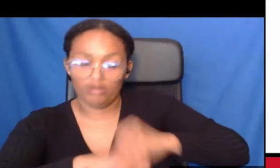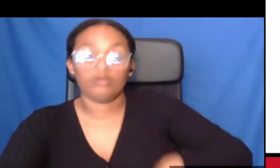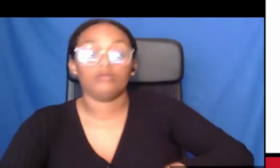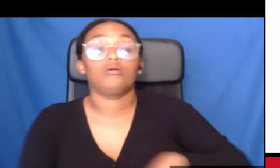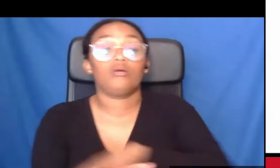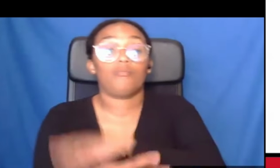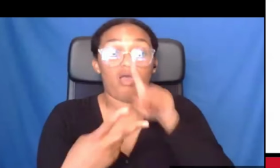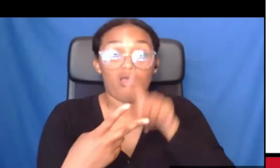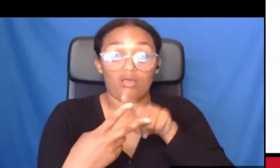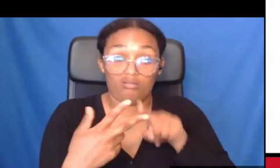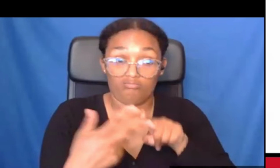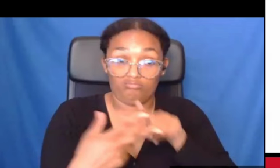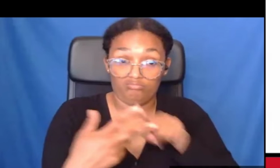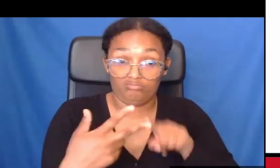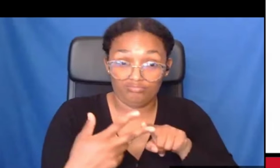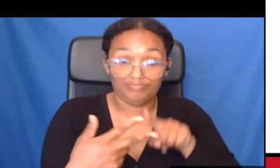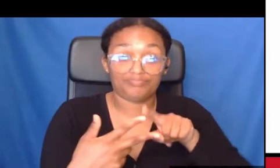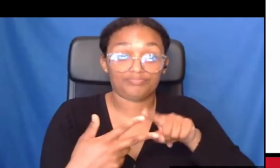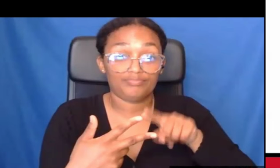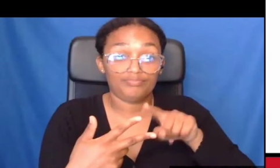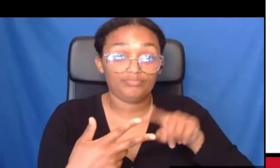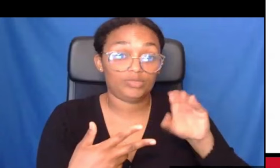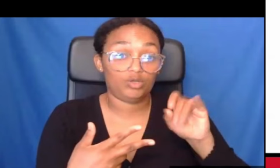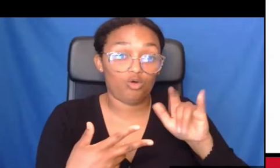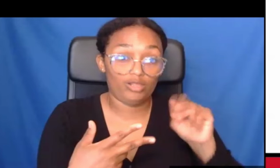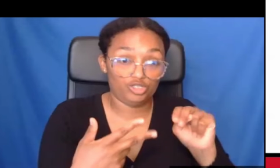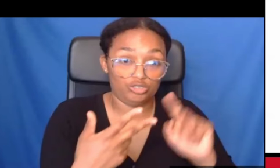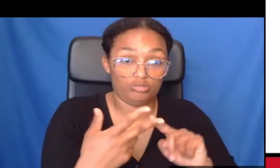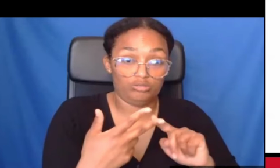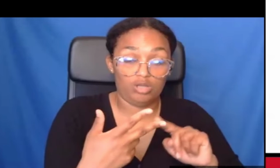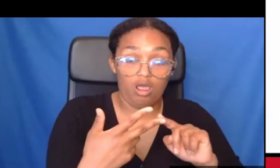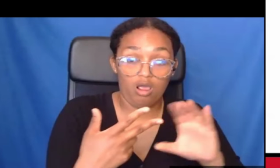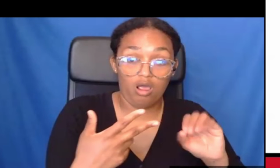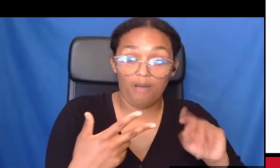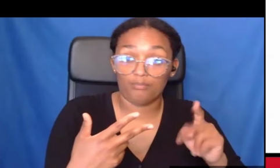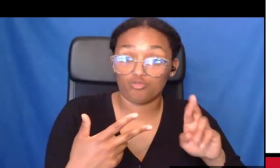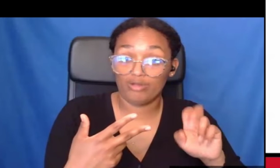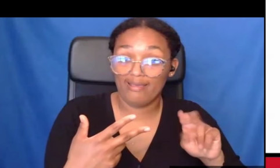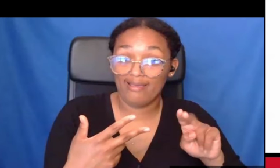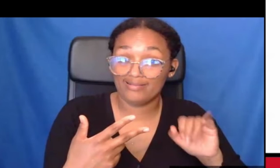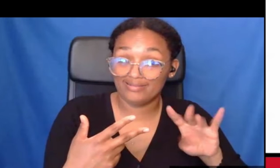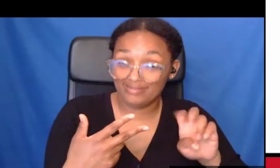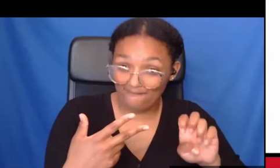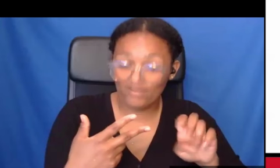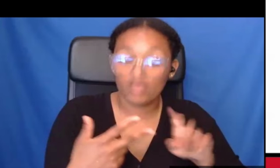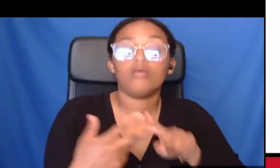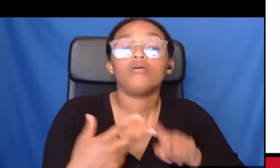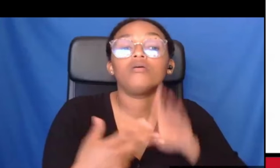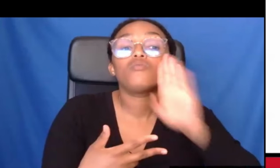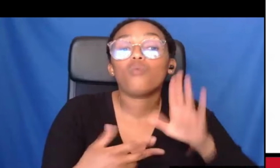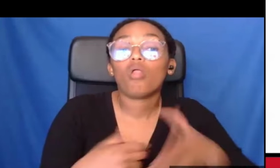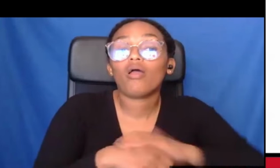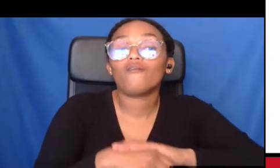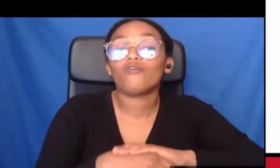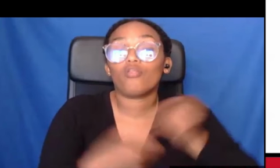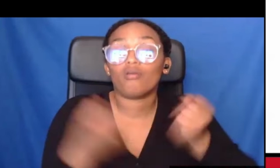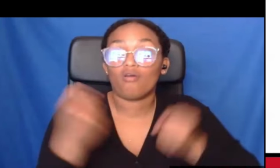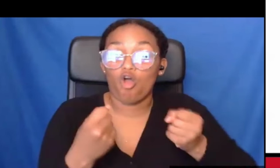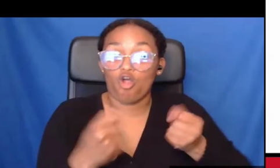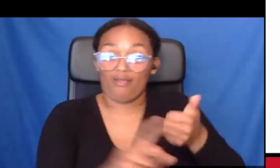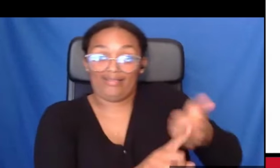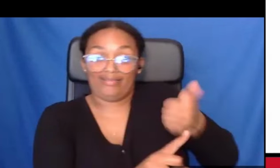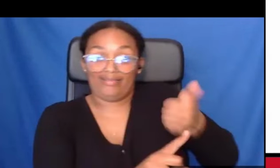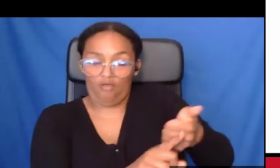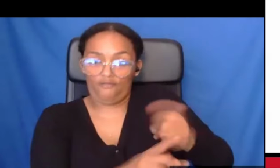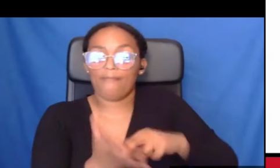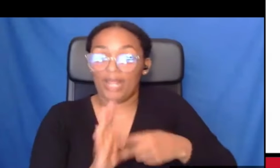the insurance that's going to cover the vehicle itself. So the actual vehicle that you own and that you are using for